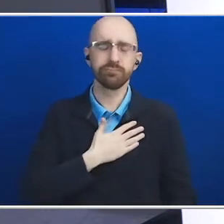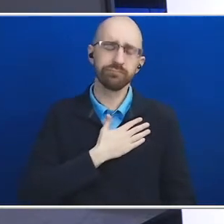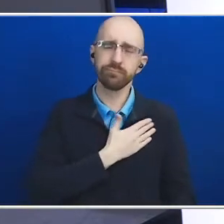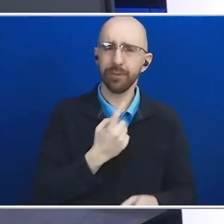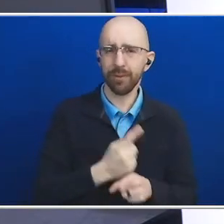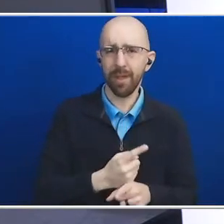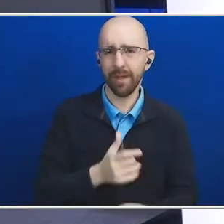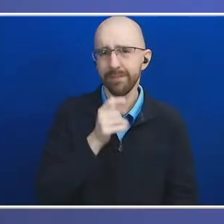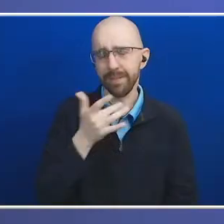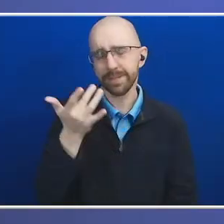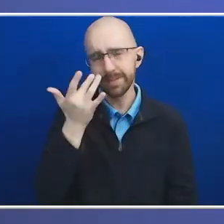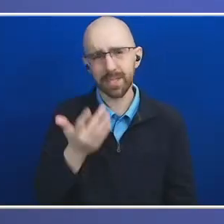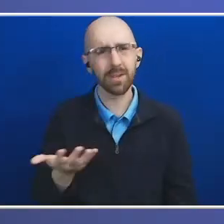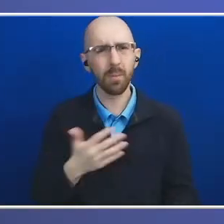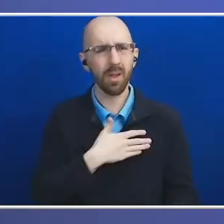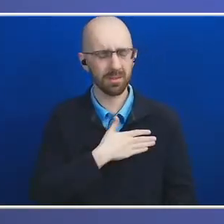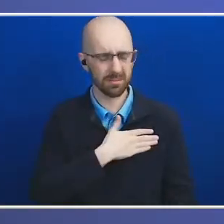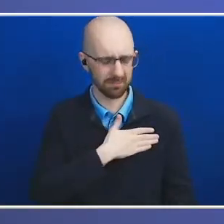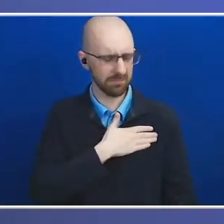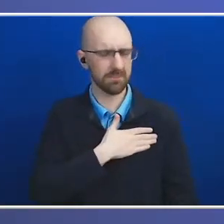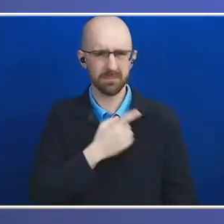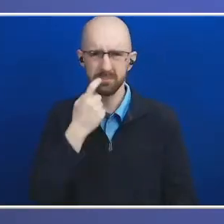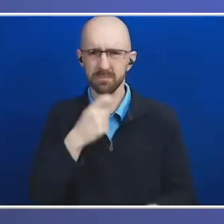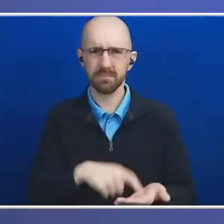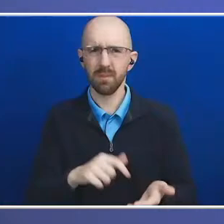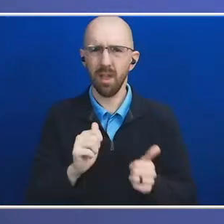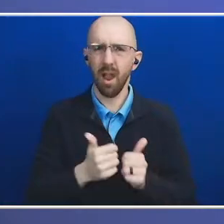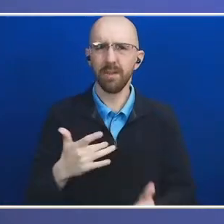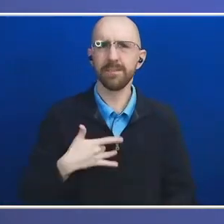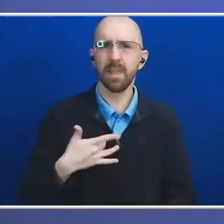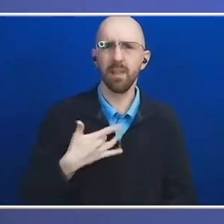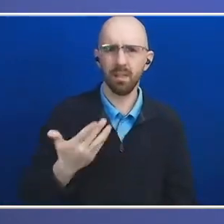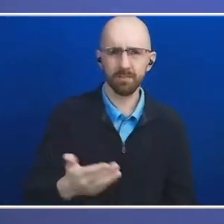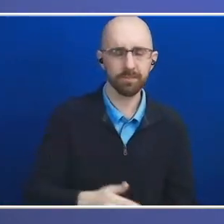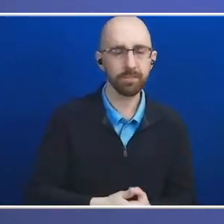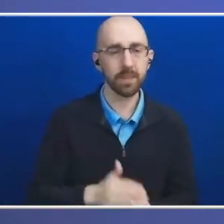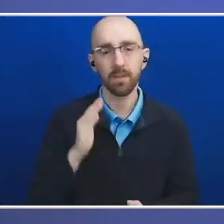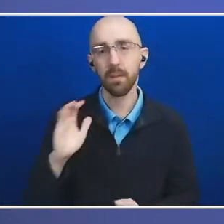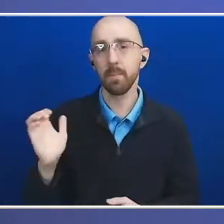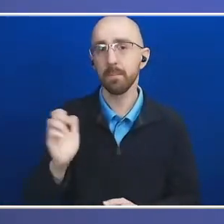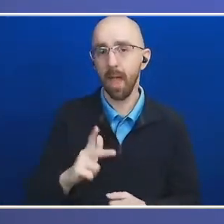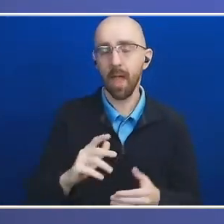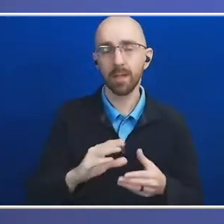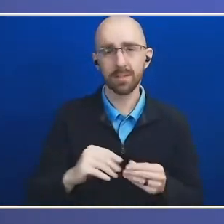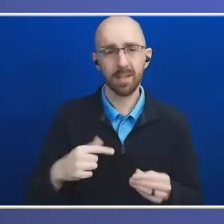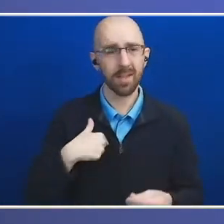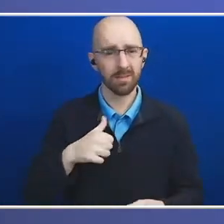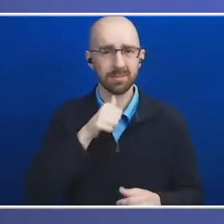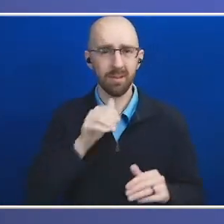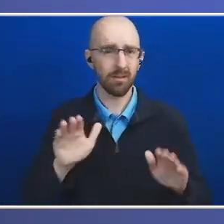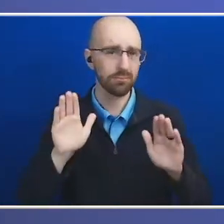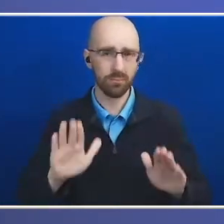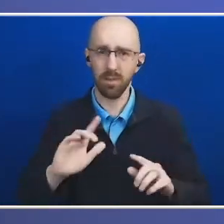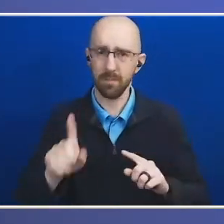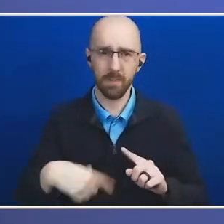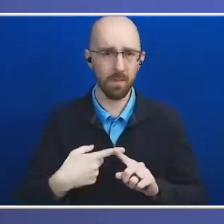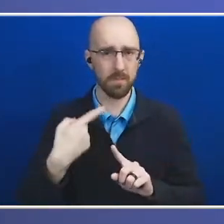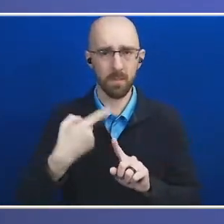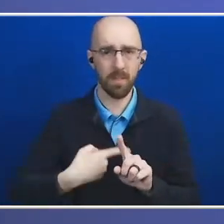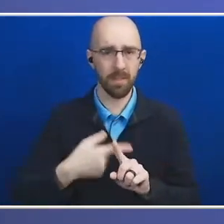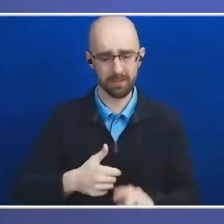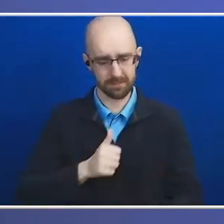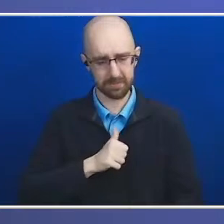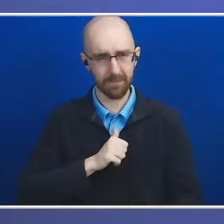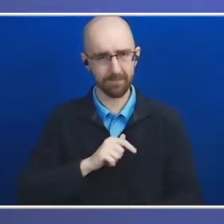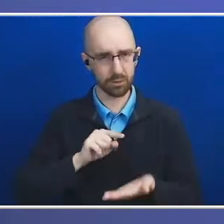feel like? You know, so I'll go back and say, like, I was not great about doing monthly self-checks like I would once in a while in